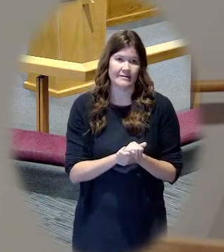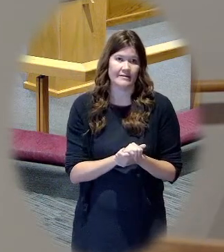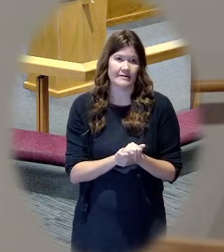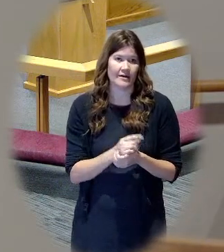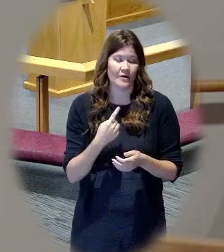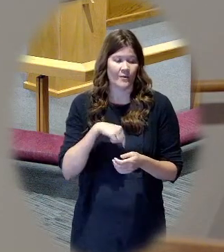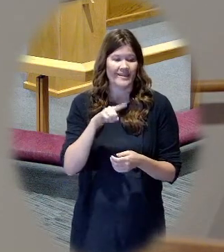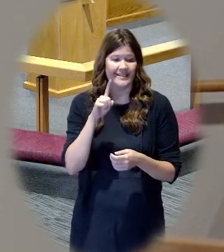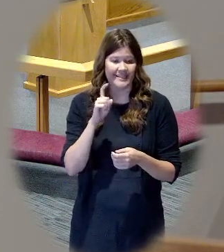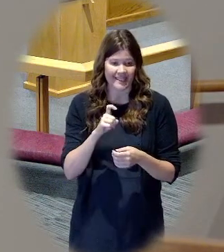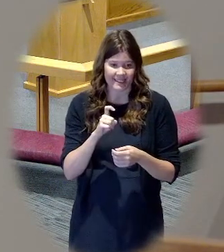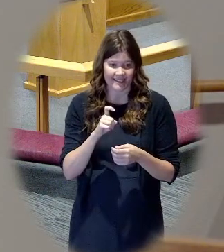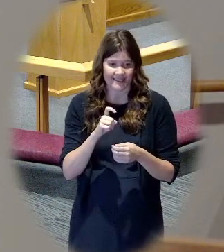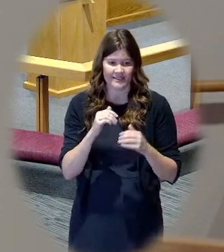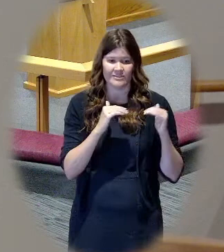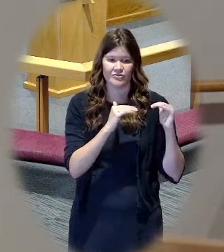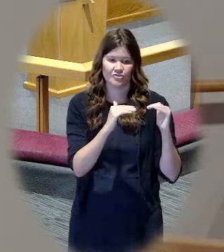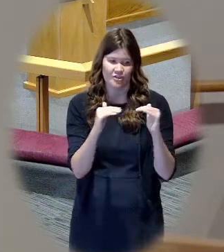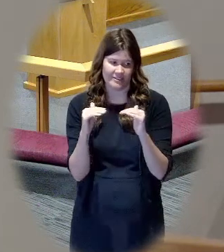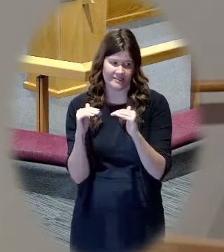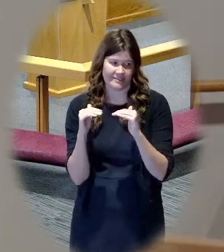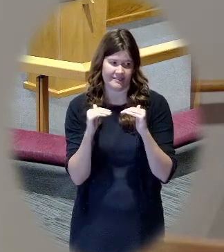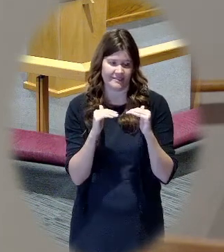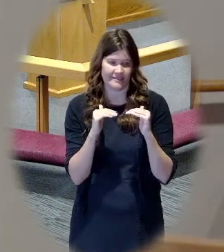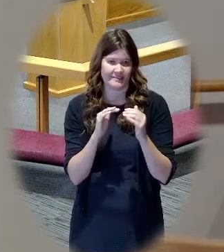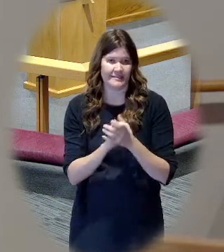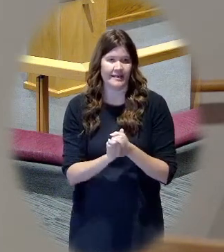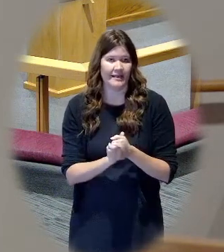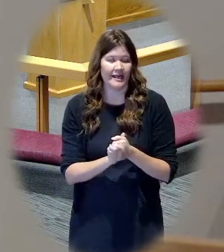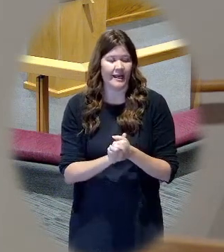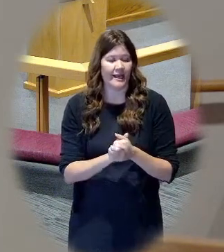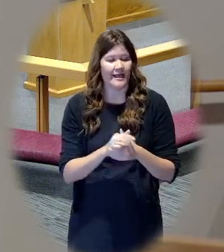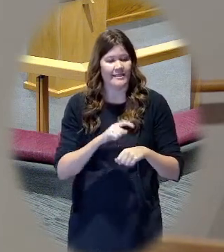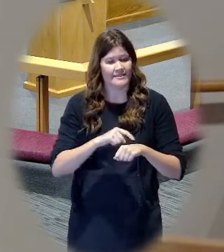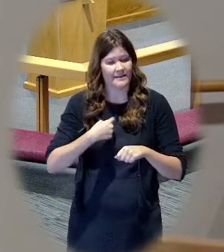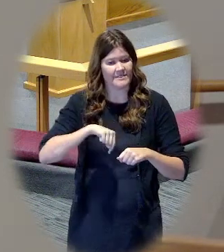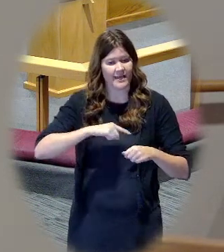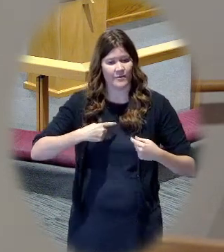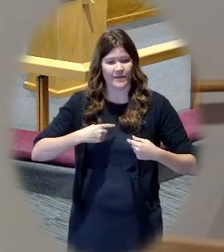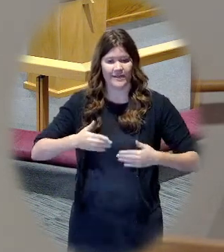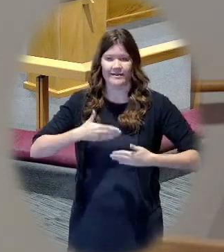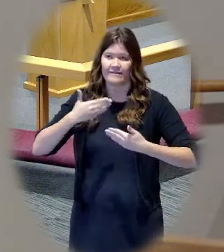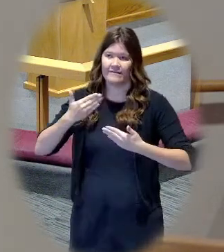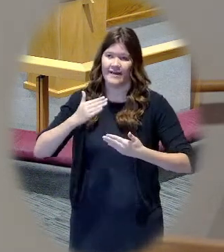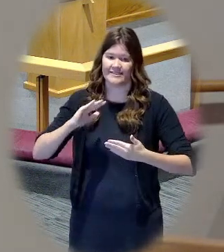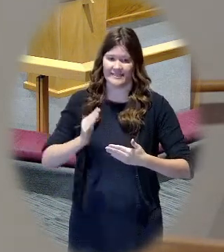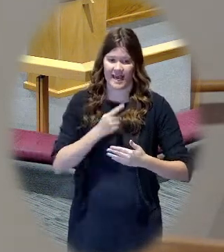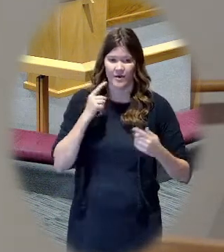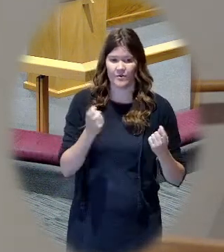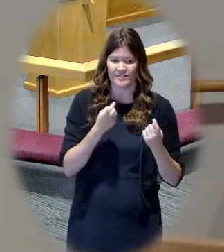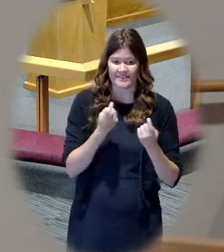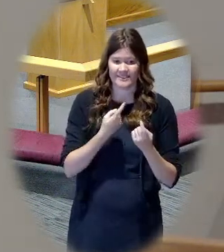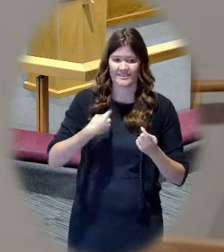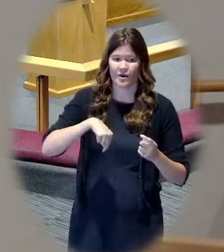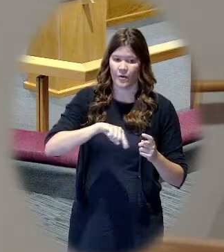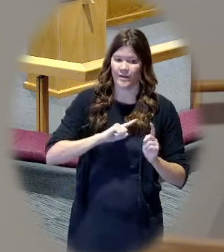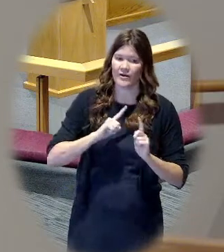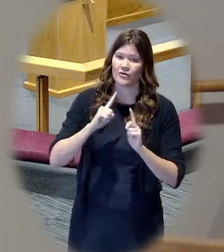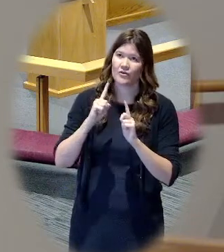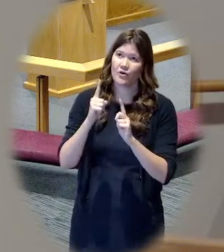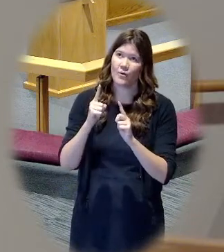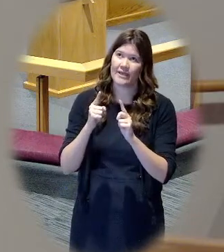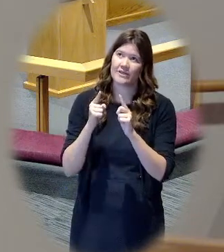We need justice. And when we confess our sins, we are literally going to the